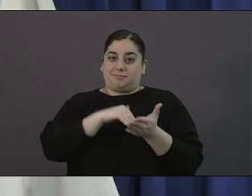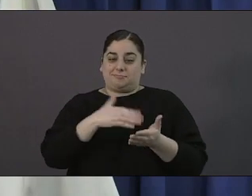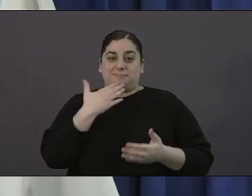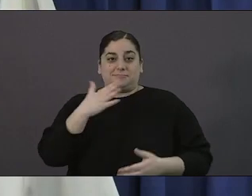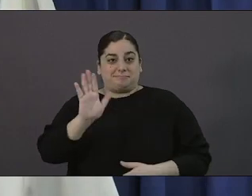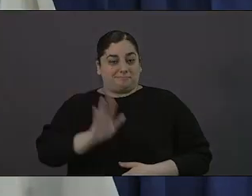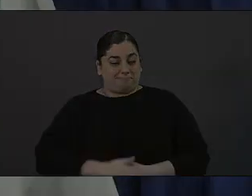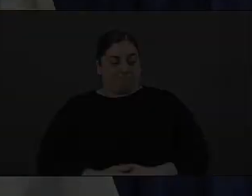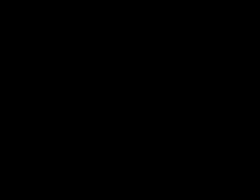we're going listening to everybody tomorrow thank you so you